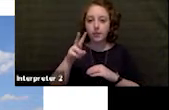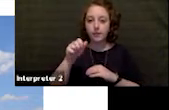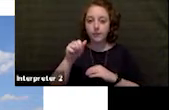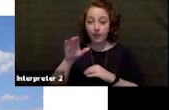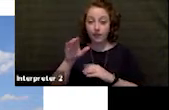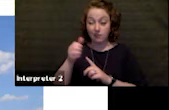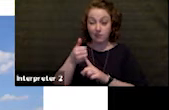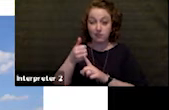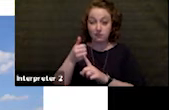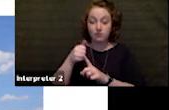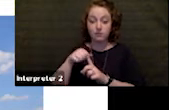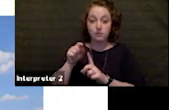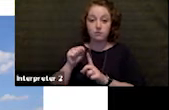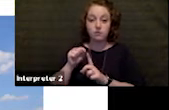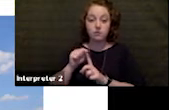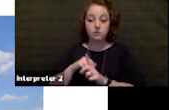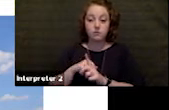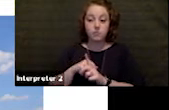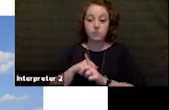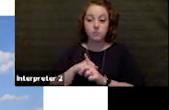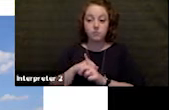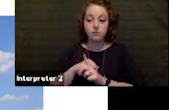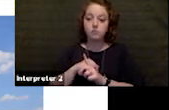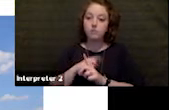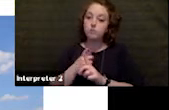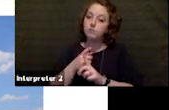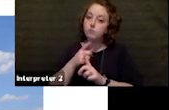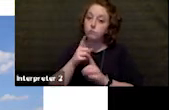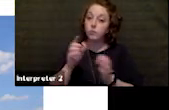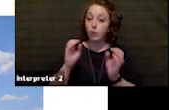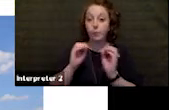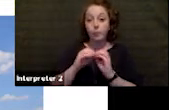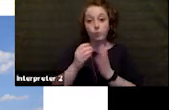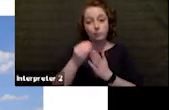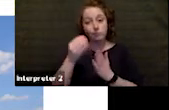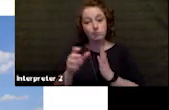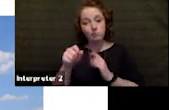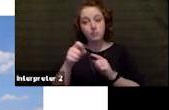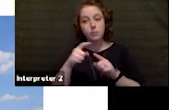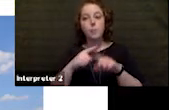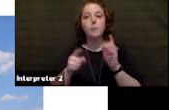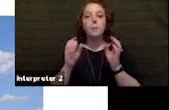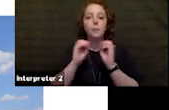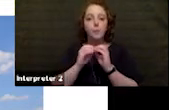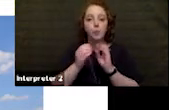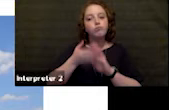are often a little bit more expensive, but they're higher performing, they're more efficient,